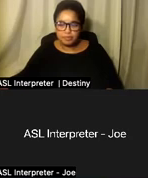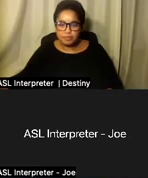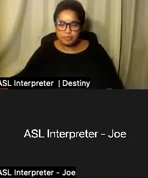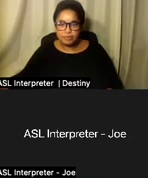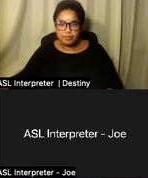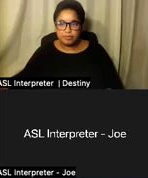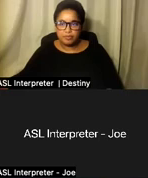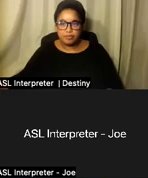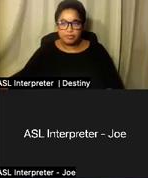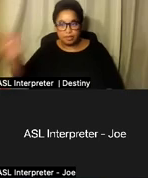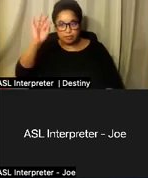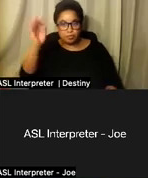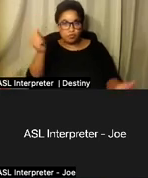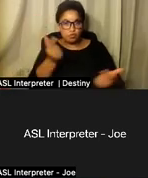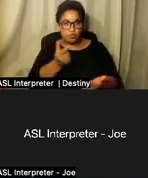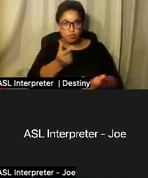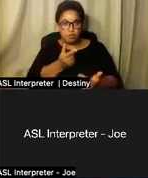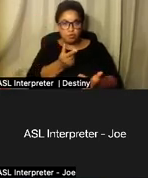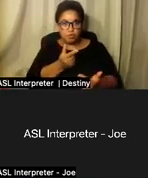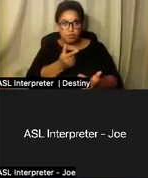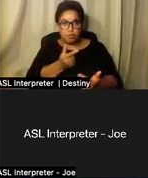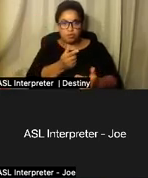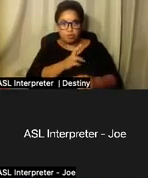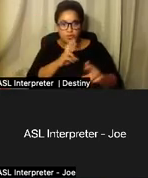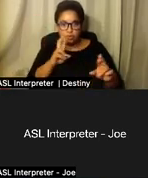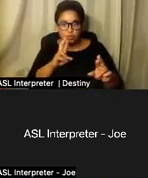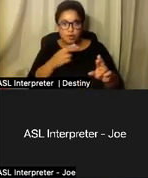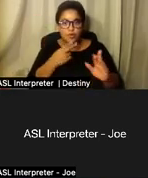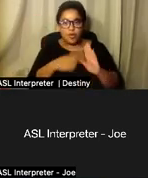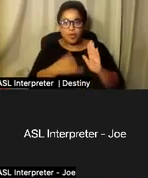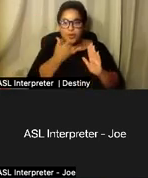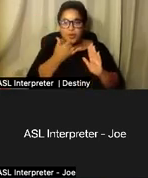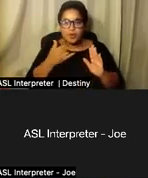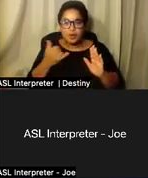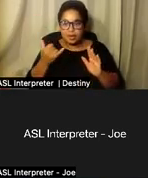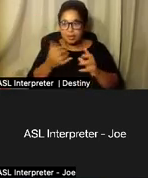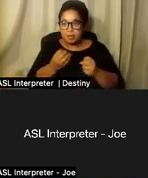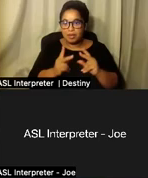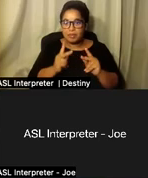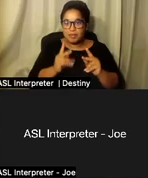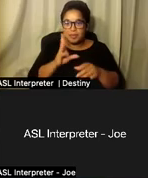We almost got everybody involved. So, I read that wrong. We need a lot more people to participate.